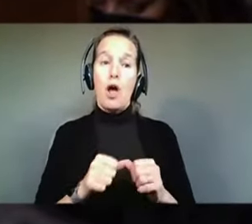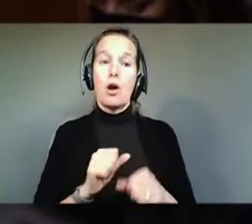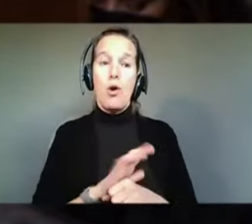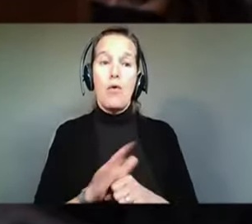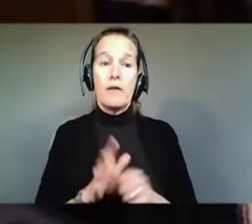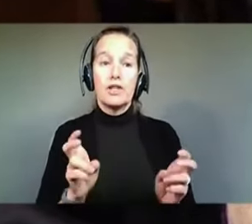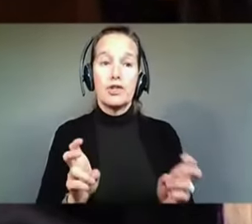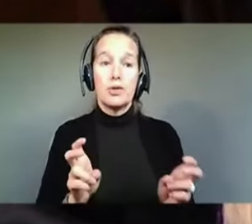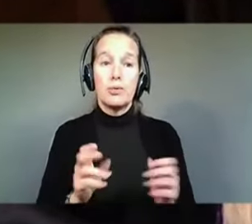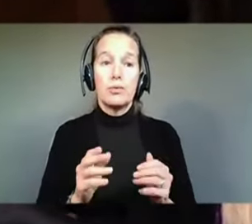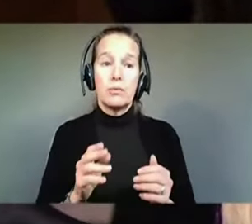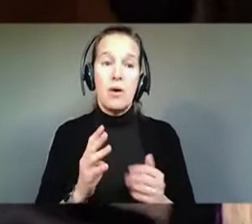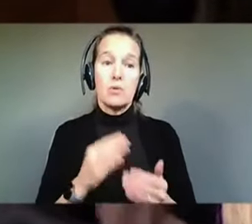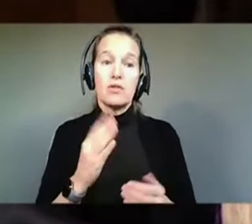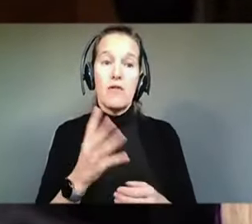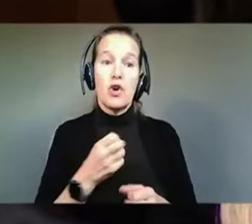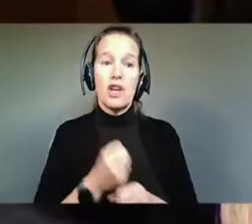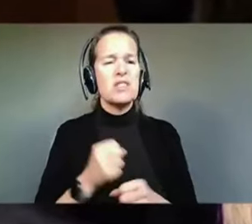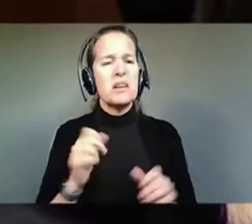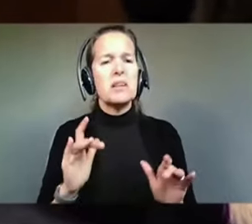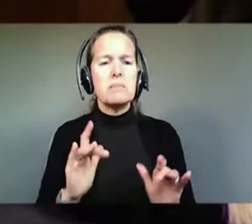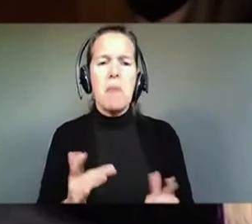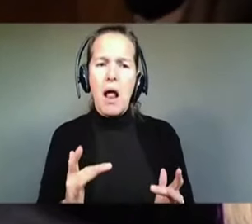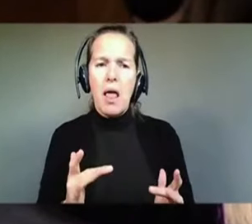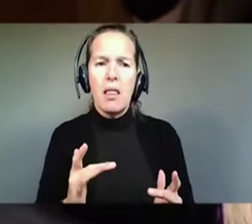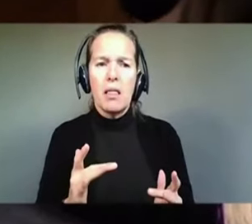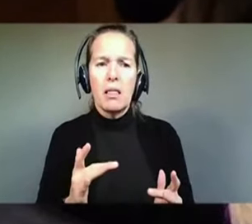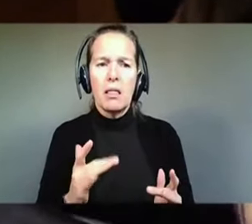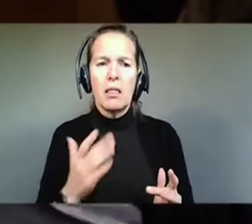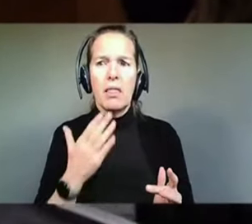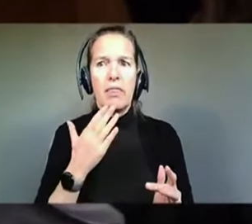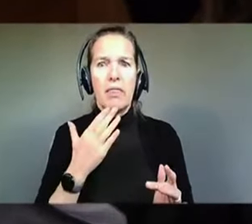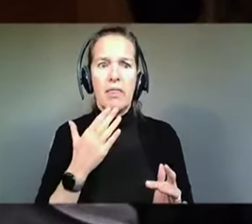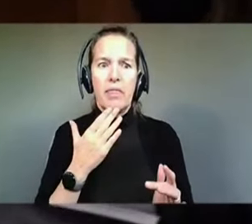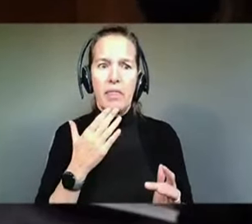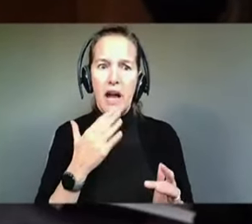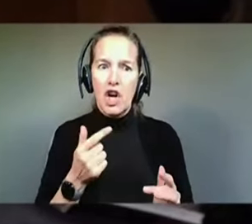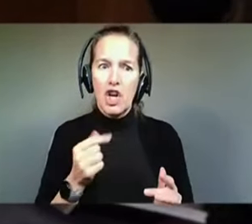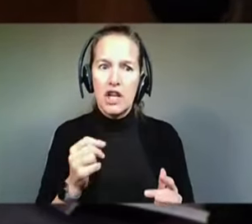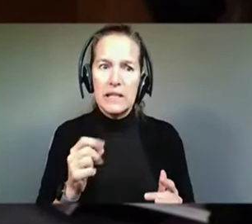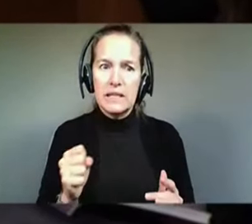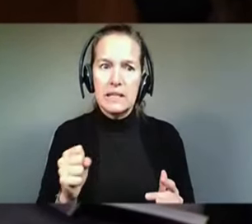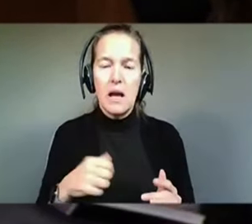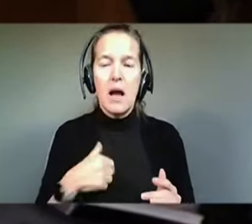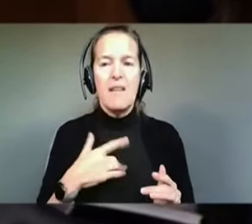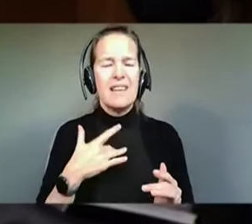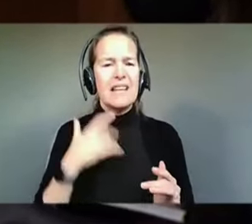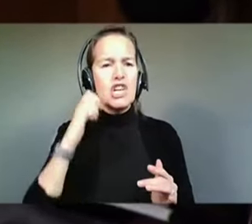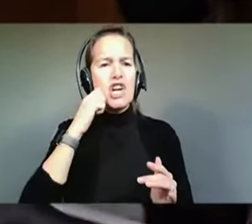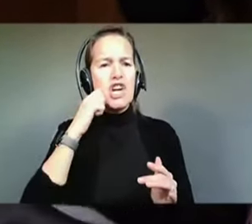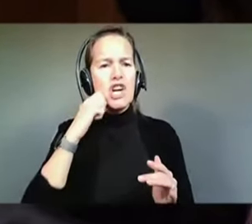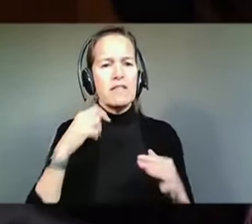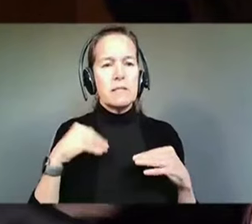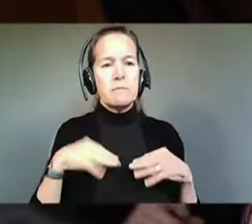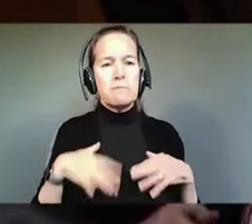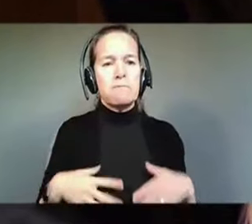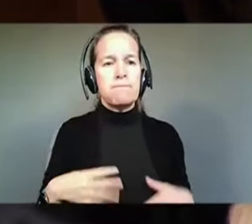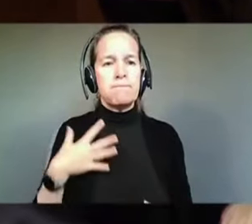It's mild, thank goodness. I feel like every nerve ending in my body's in an Alka-Seltzer 24/7.